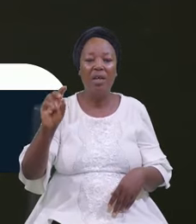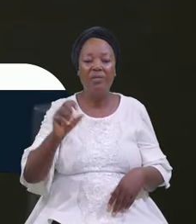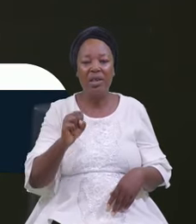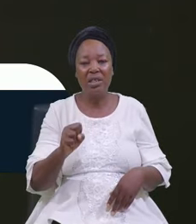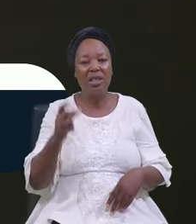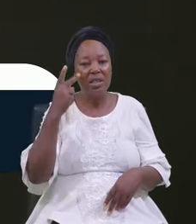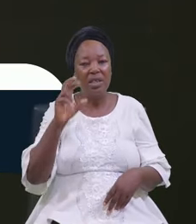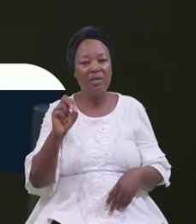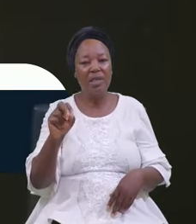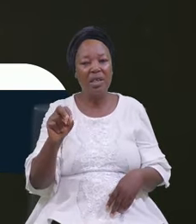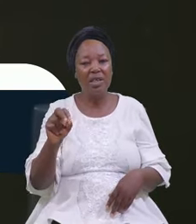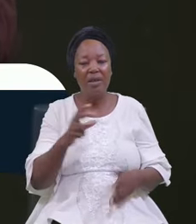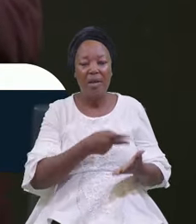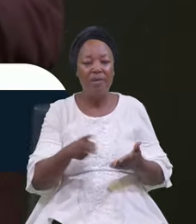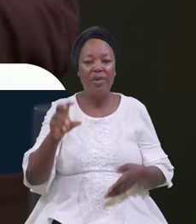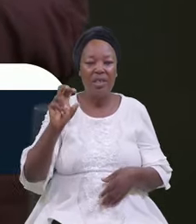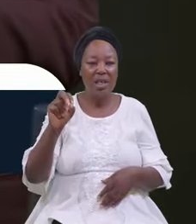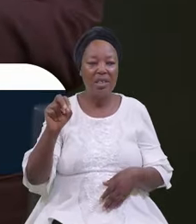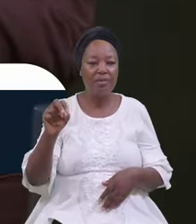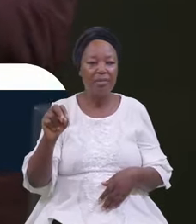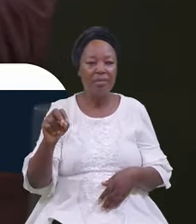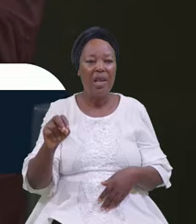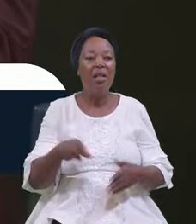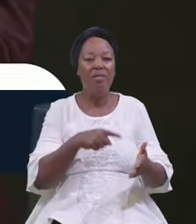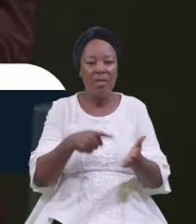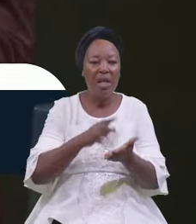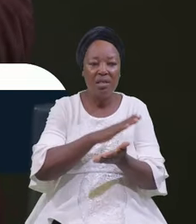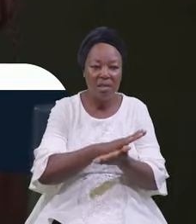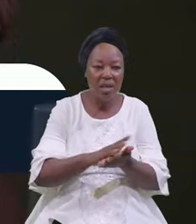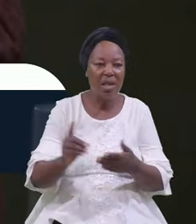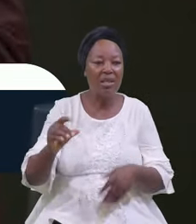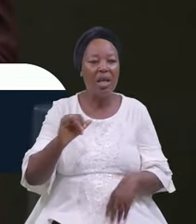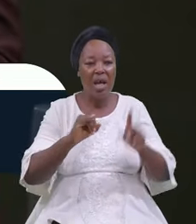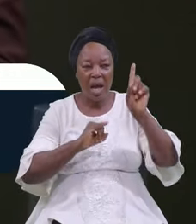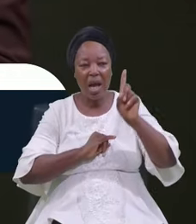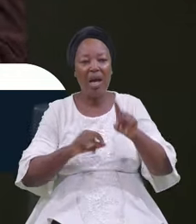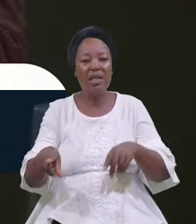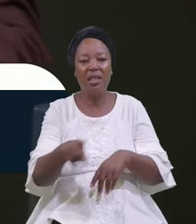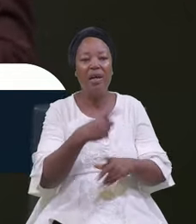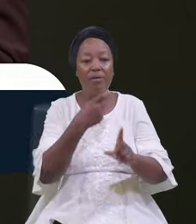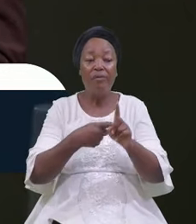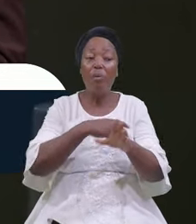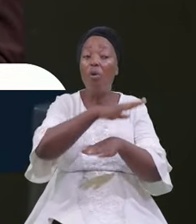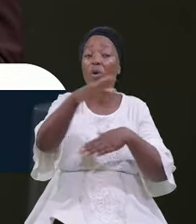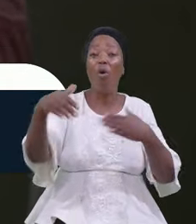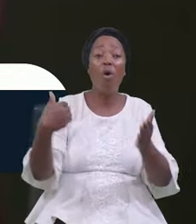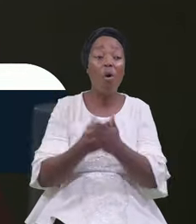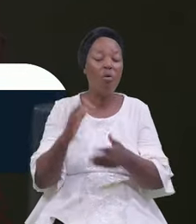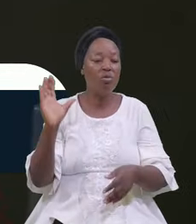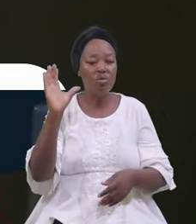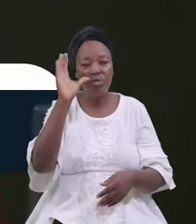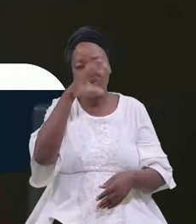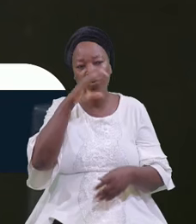30. In verse 30, thus cleansed I them from all strangers,